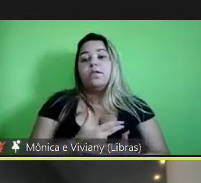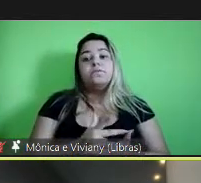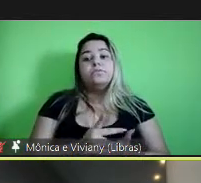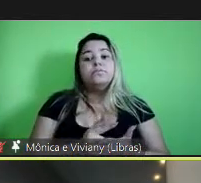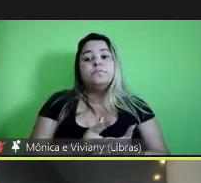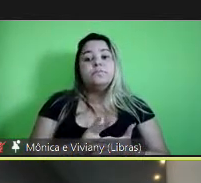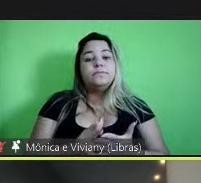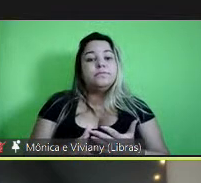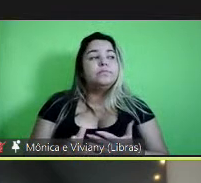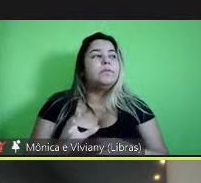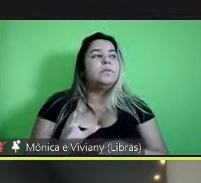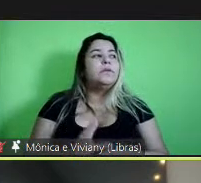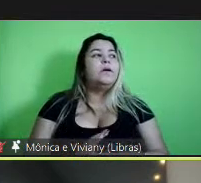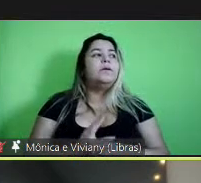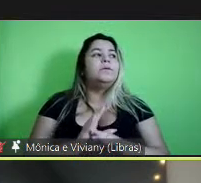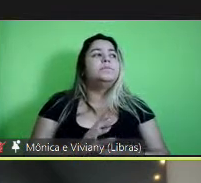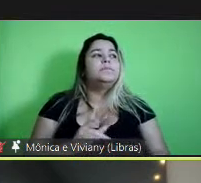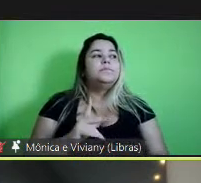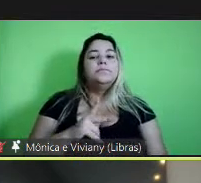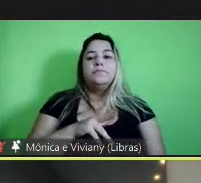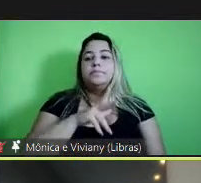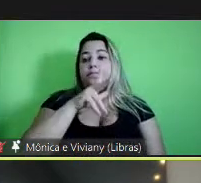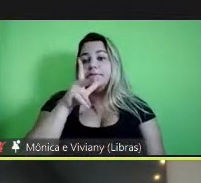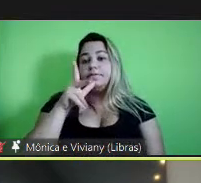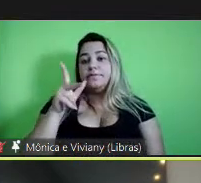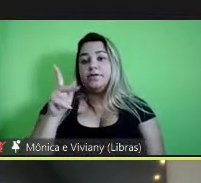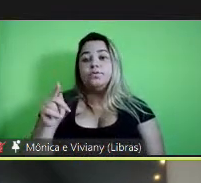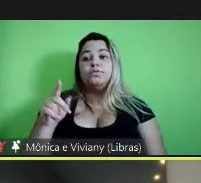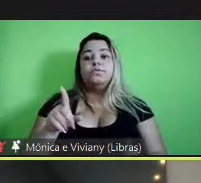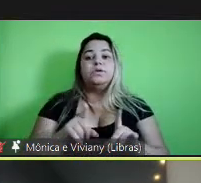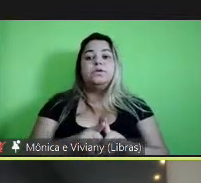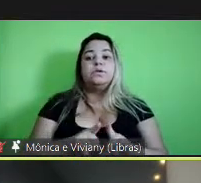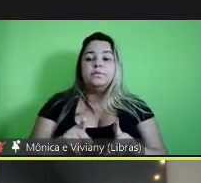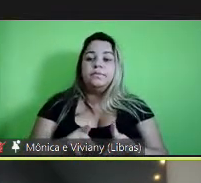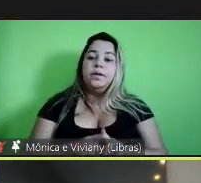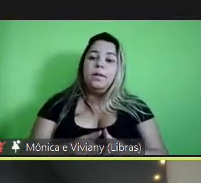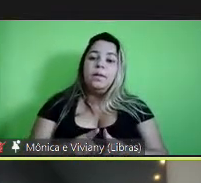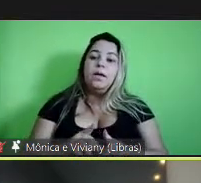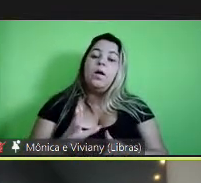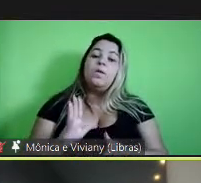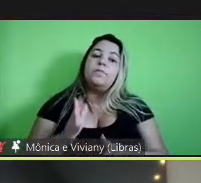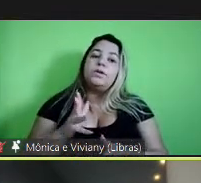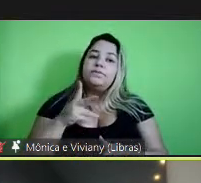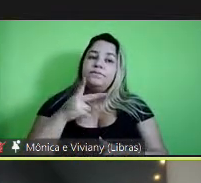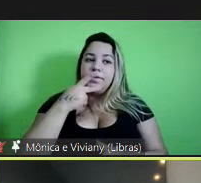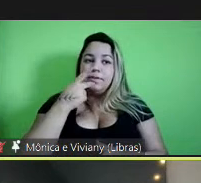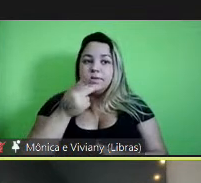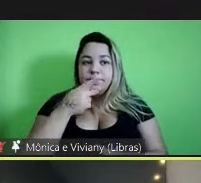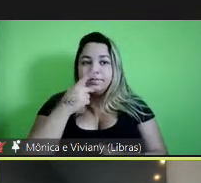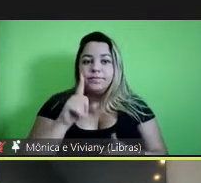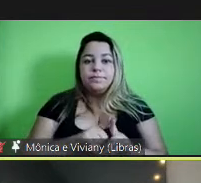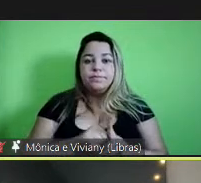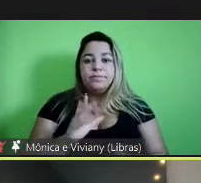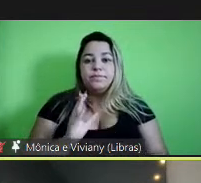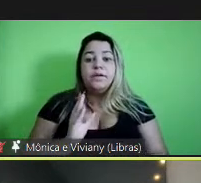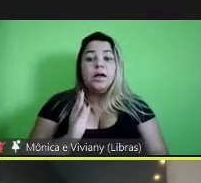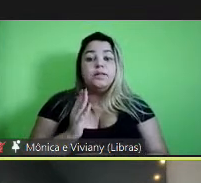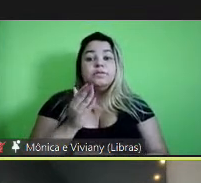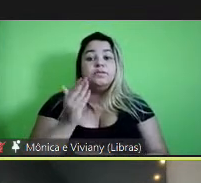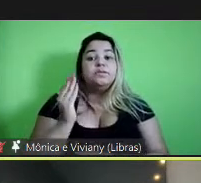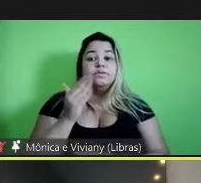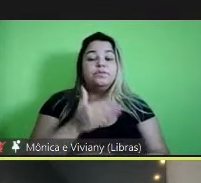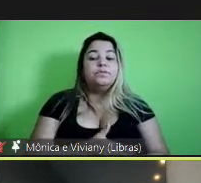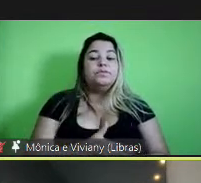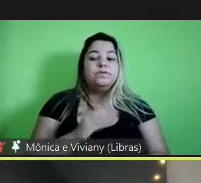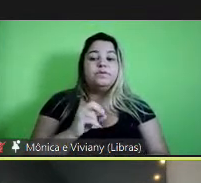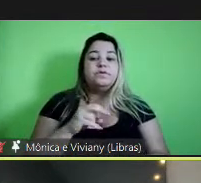and social control. We have the additions that participate in many councils from the mayor and also the Secretariat of Health, and as I